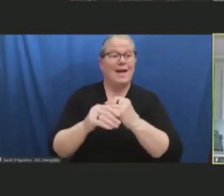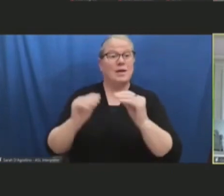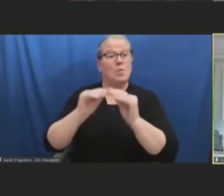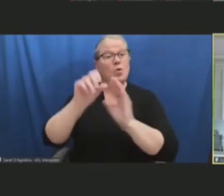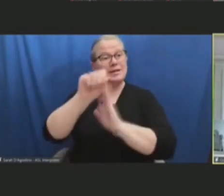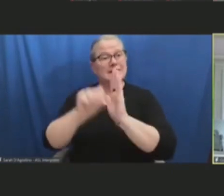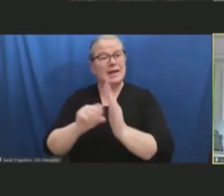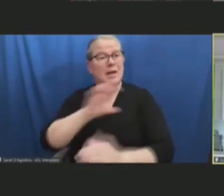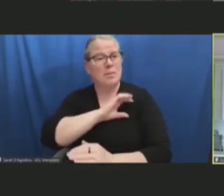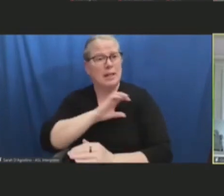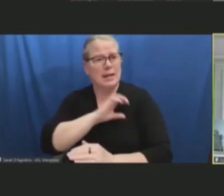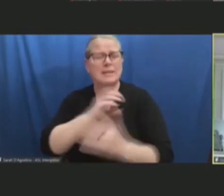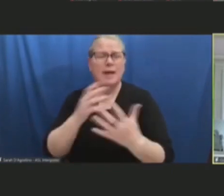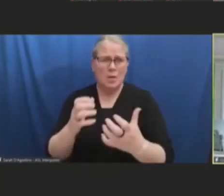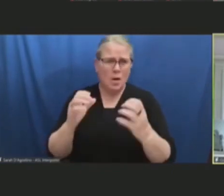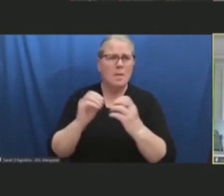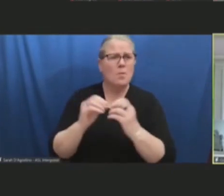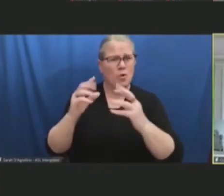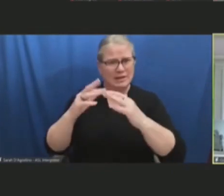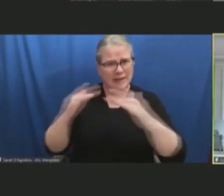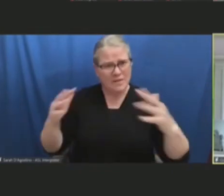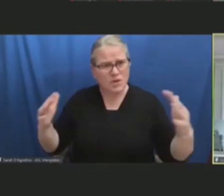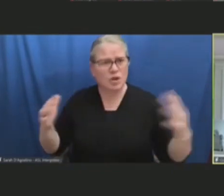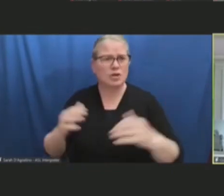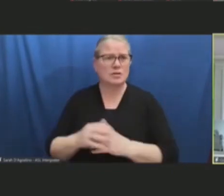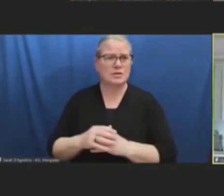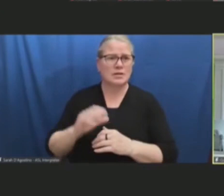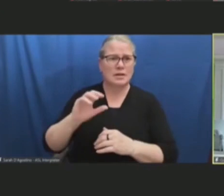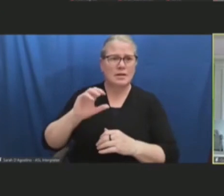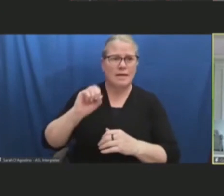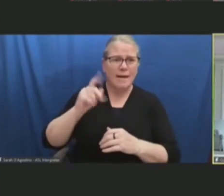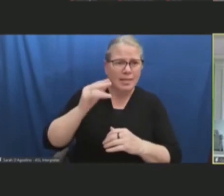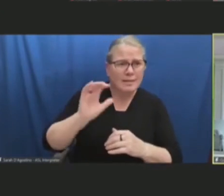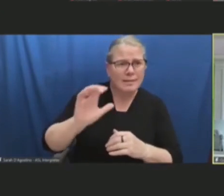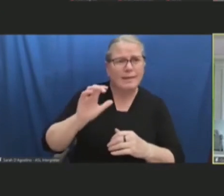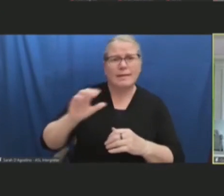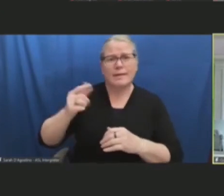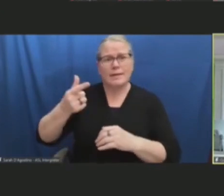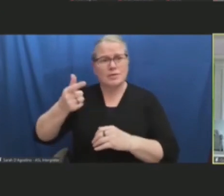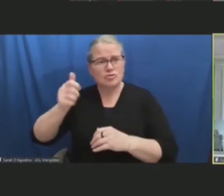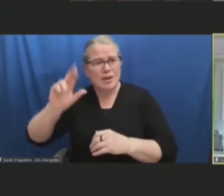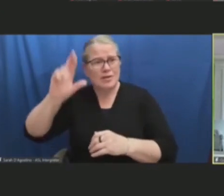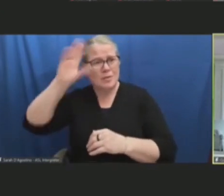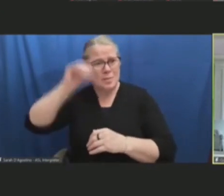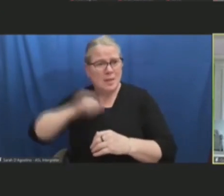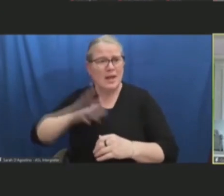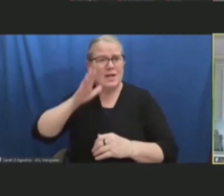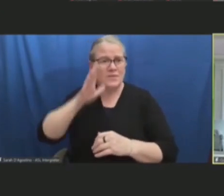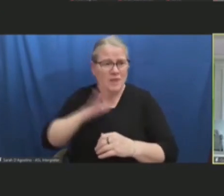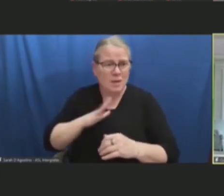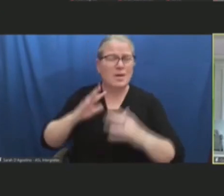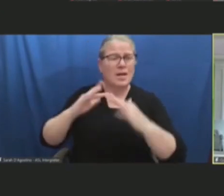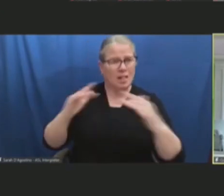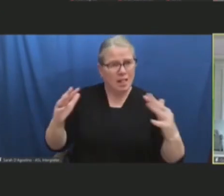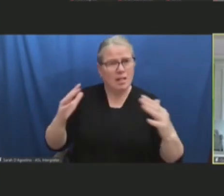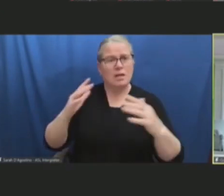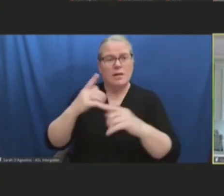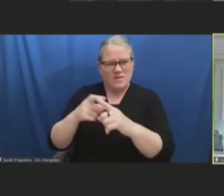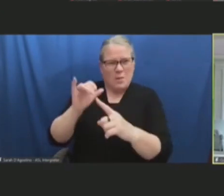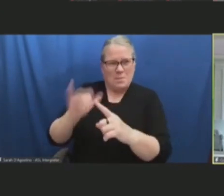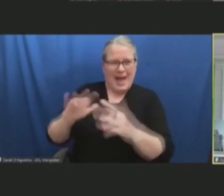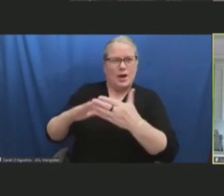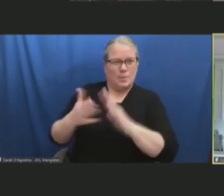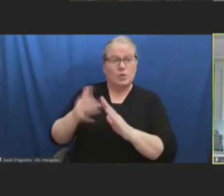be diverse in terms of ethnicity, in terms of gender. I want them to be from the community. When you're from the community, you're part